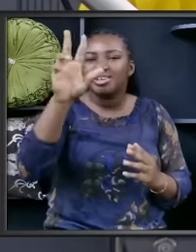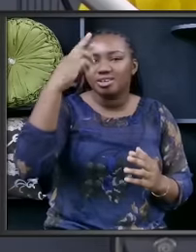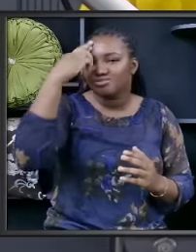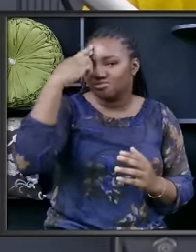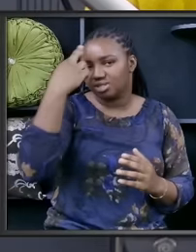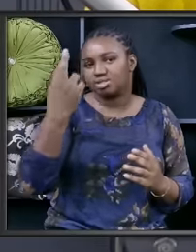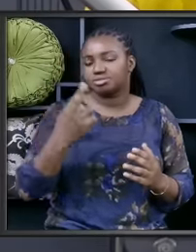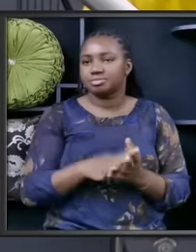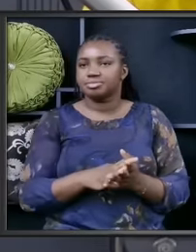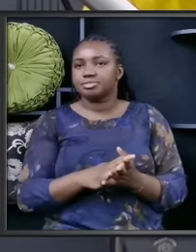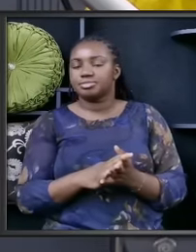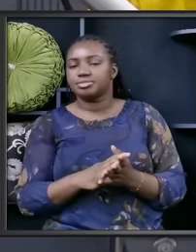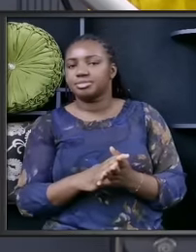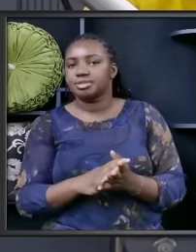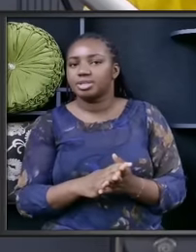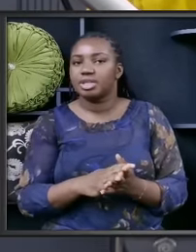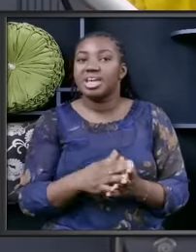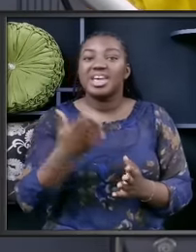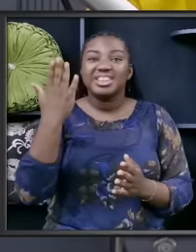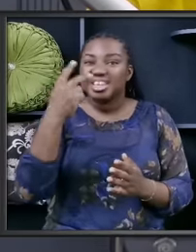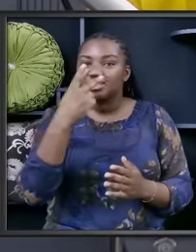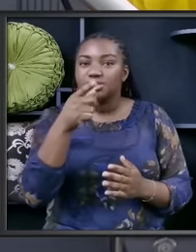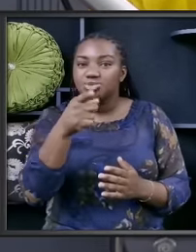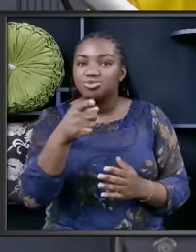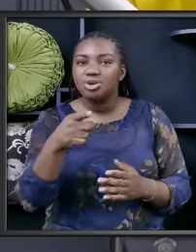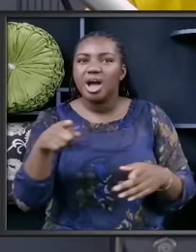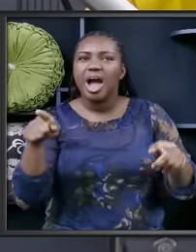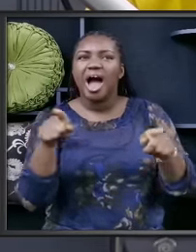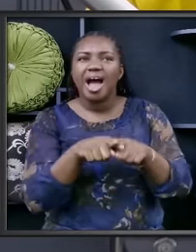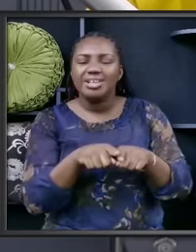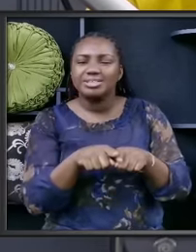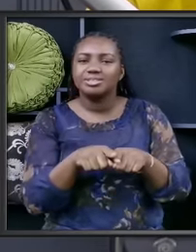So Naim, then they see you as